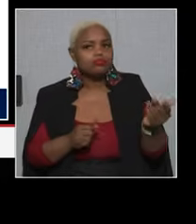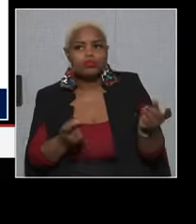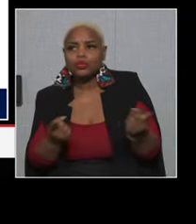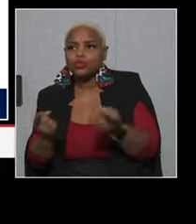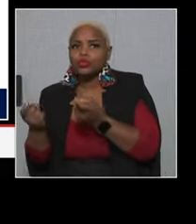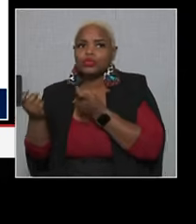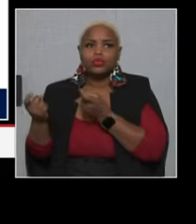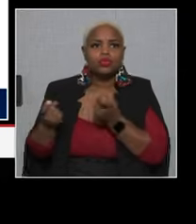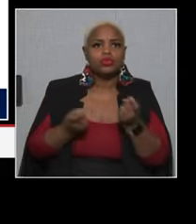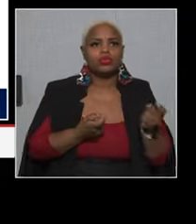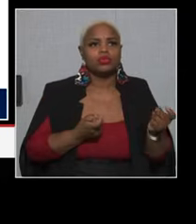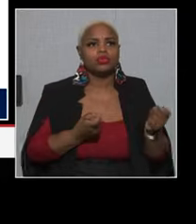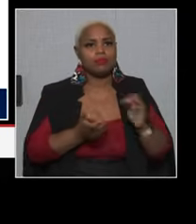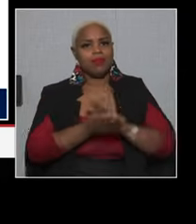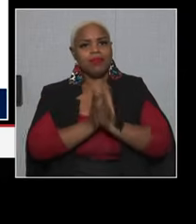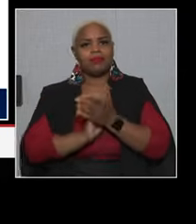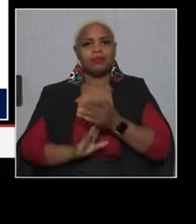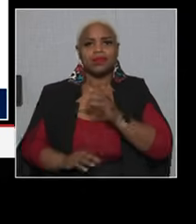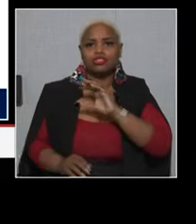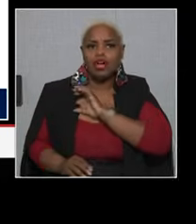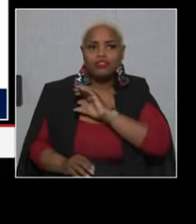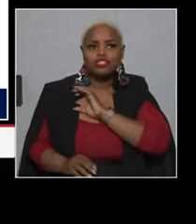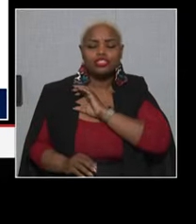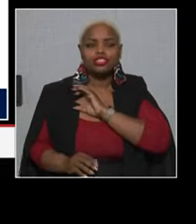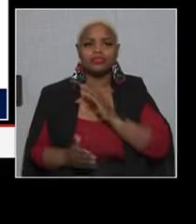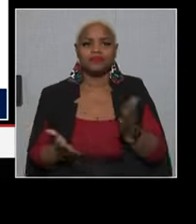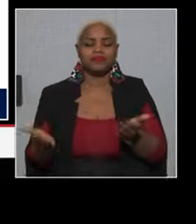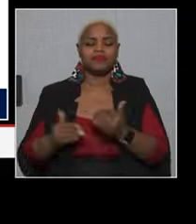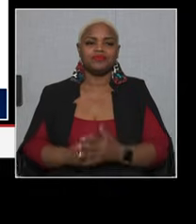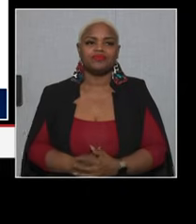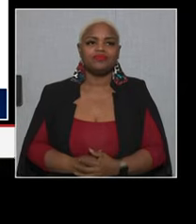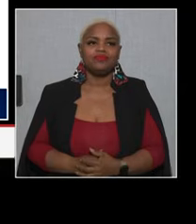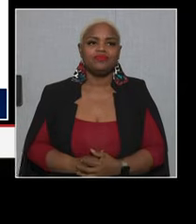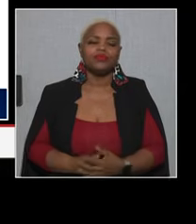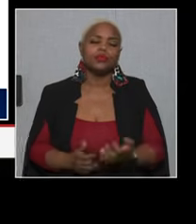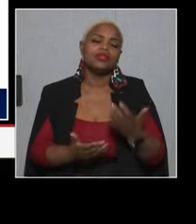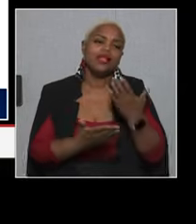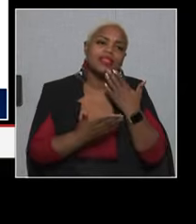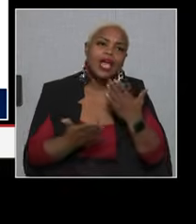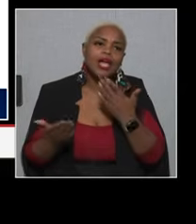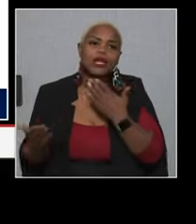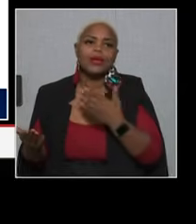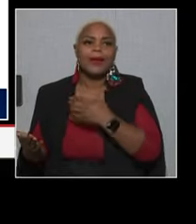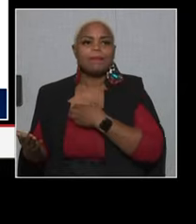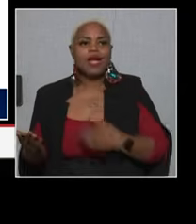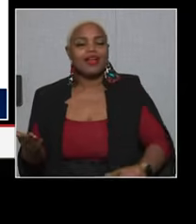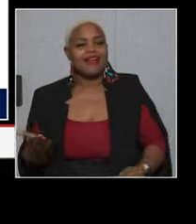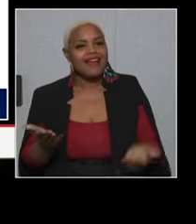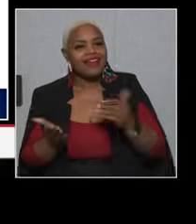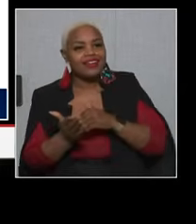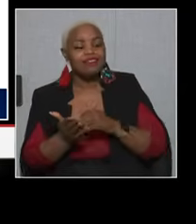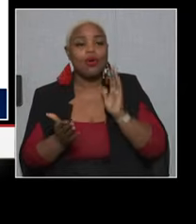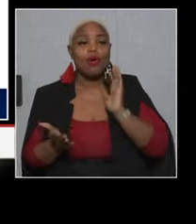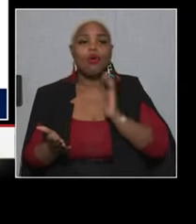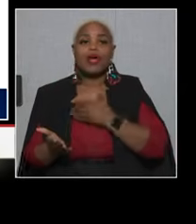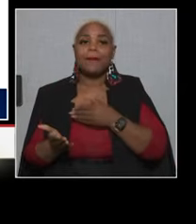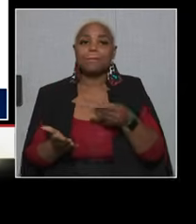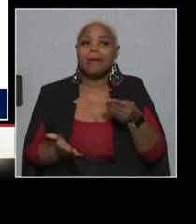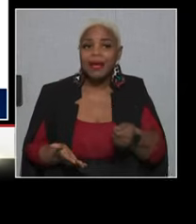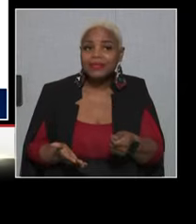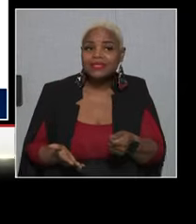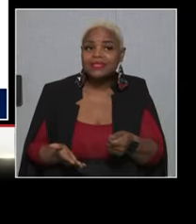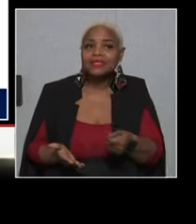Police Department. I will thank the mayor again for the new collective bargaining agreement, which took effect in September, delivered a